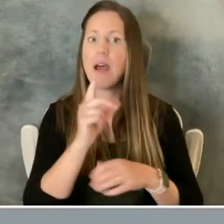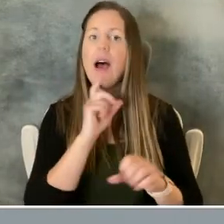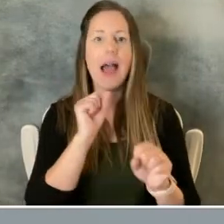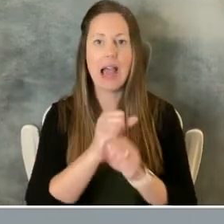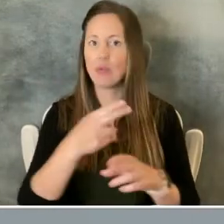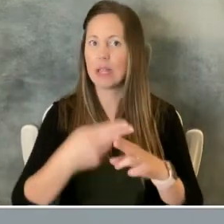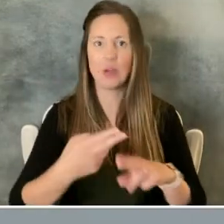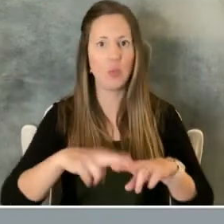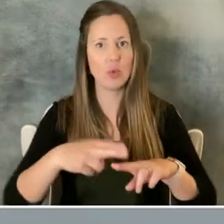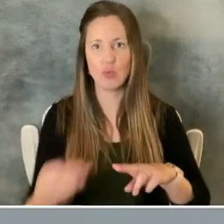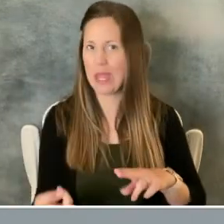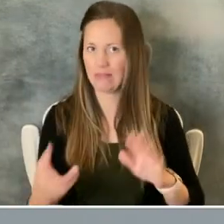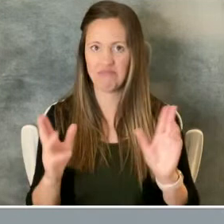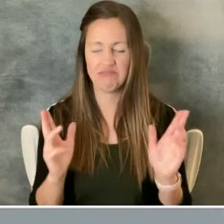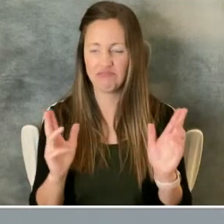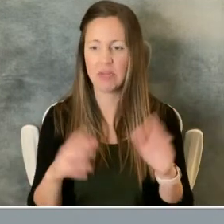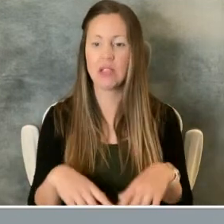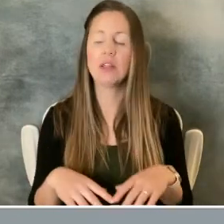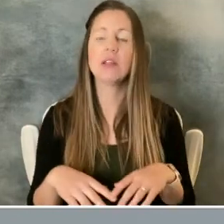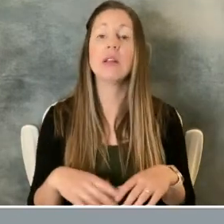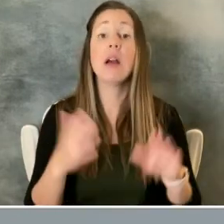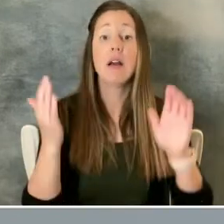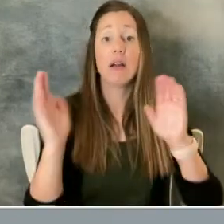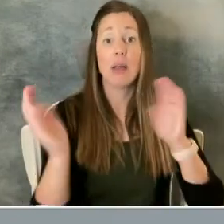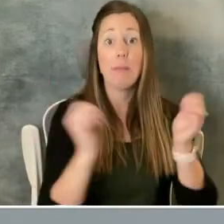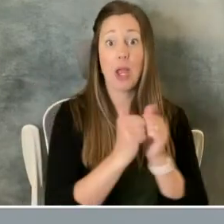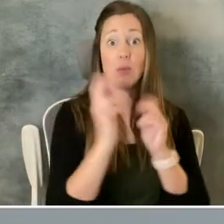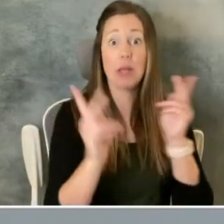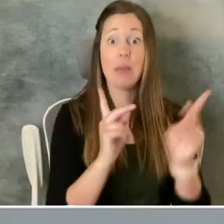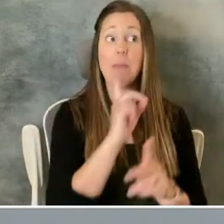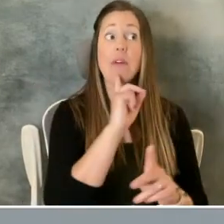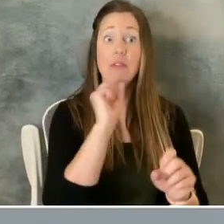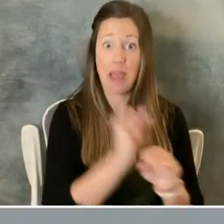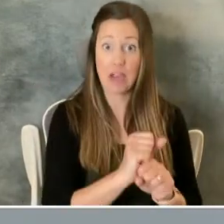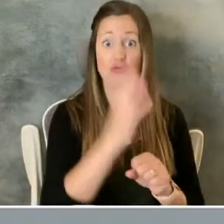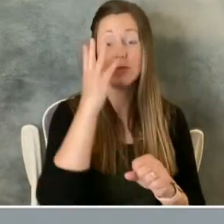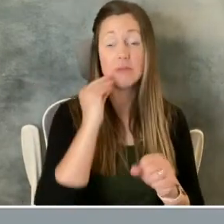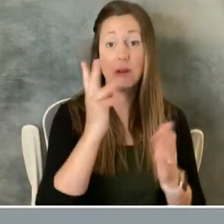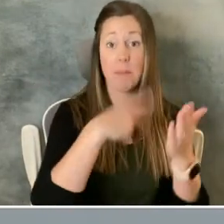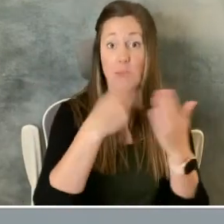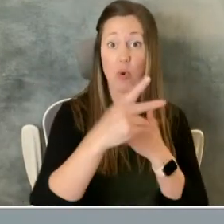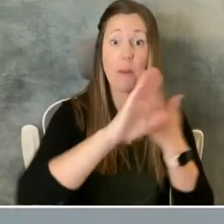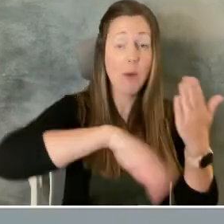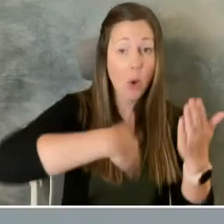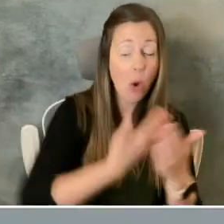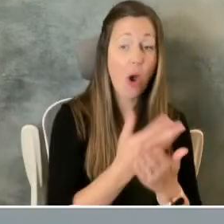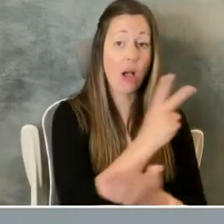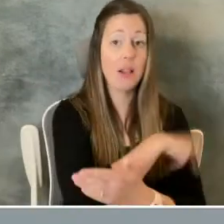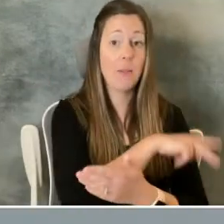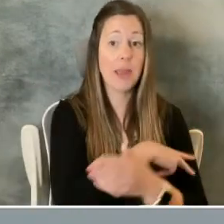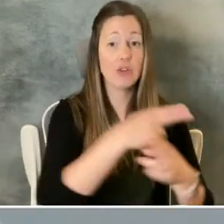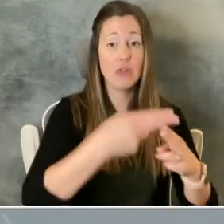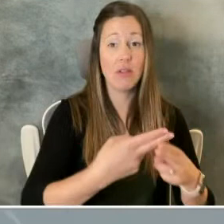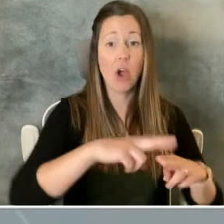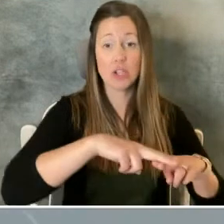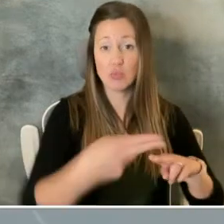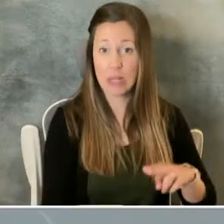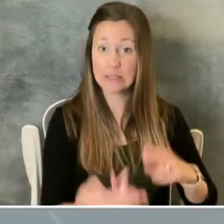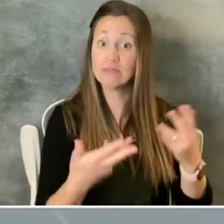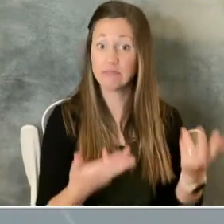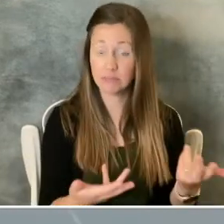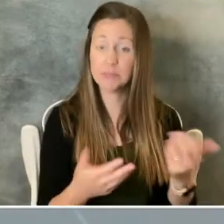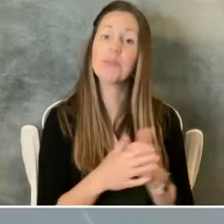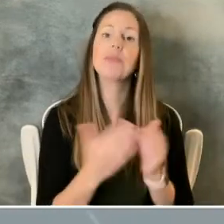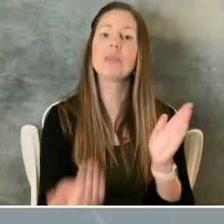the program, versus those who did undergo the program. All of those patients lost weight and, again, were involved